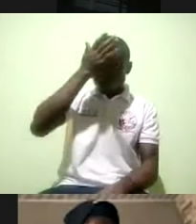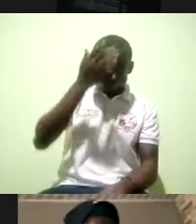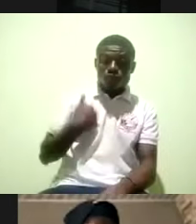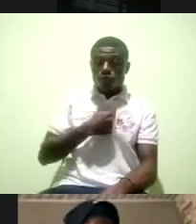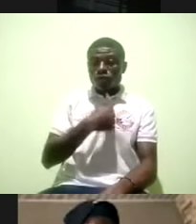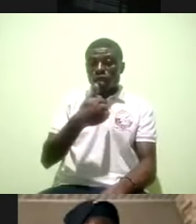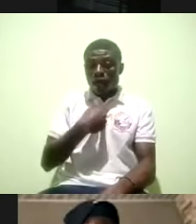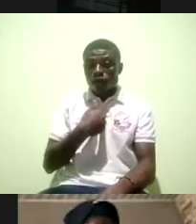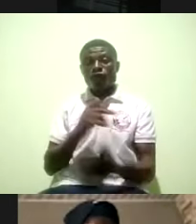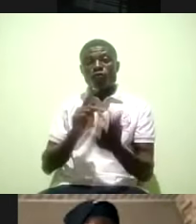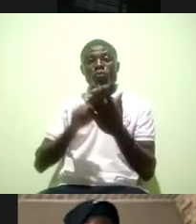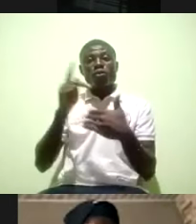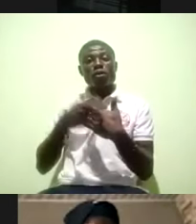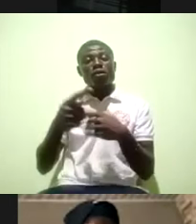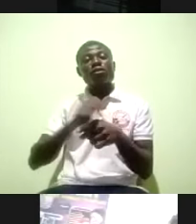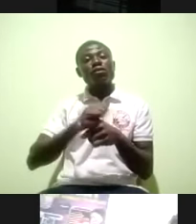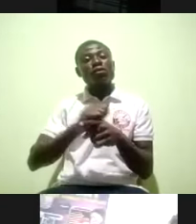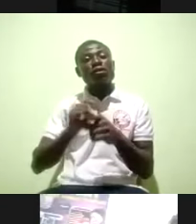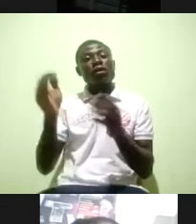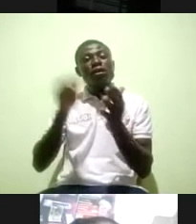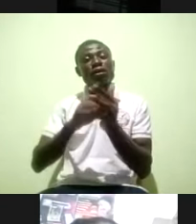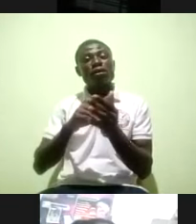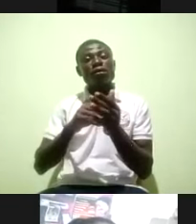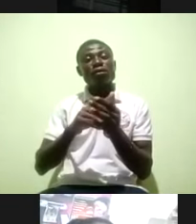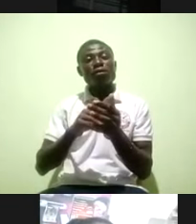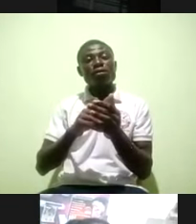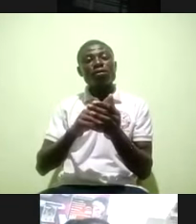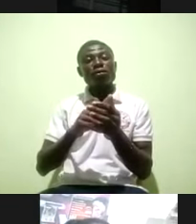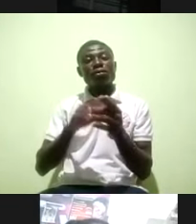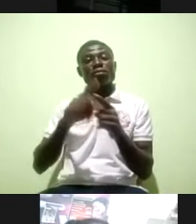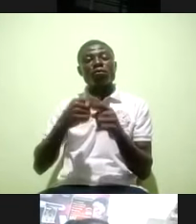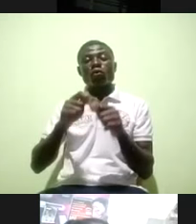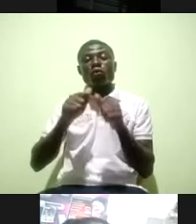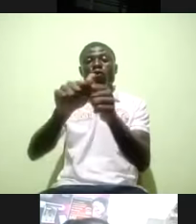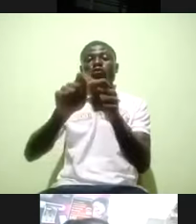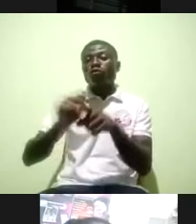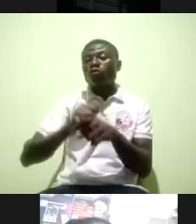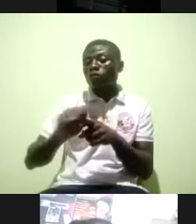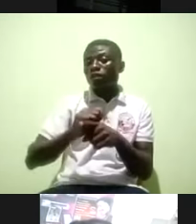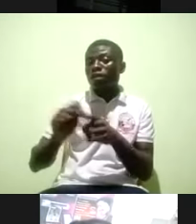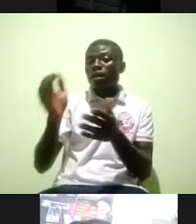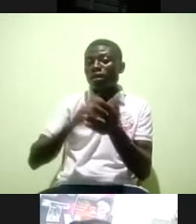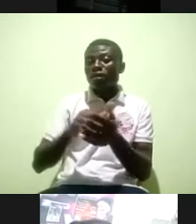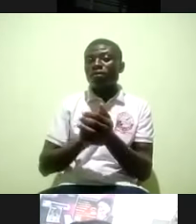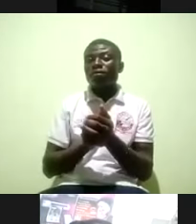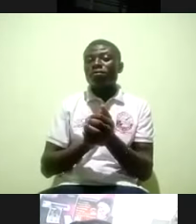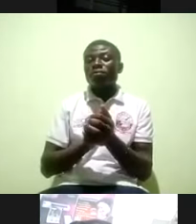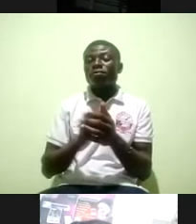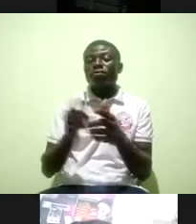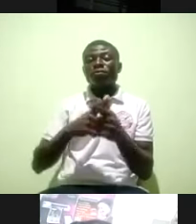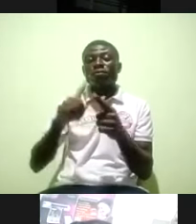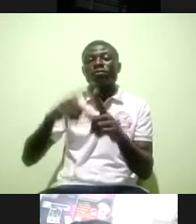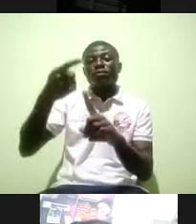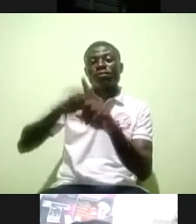this training again, not exactly this, but we're having the training again next month,